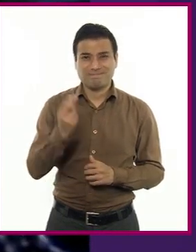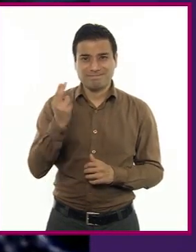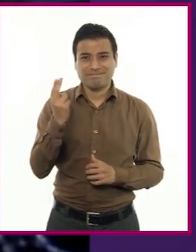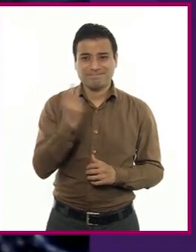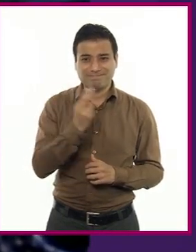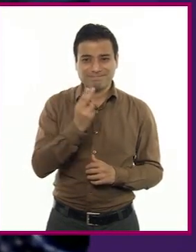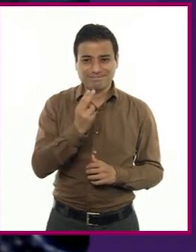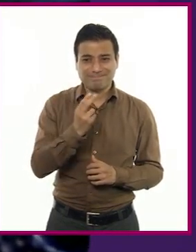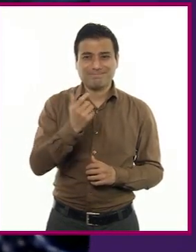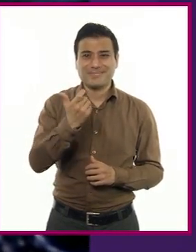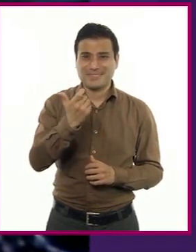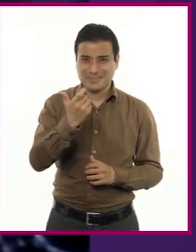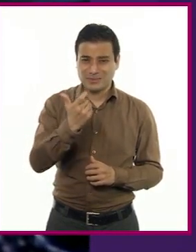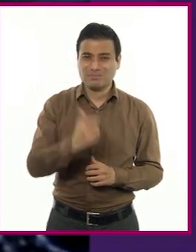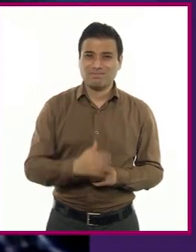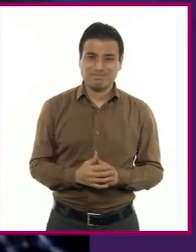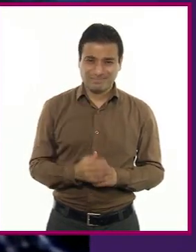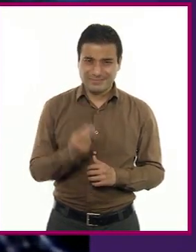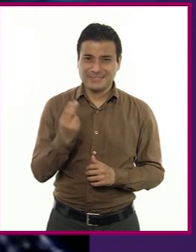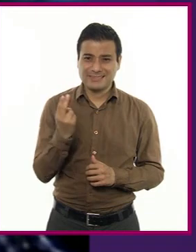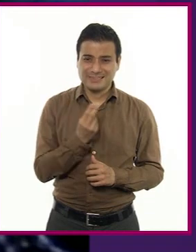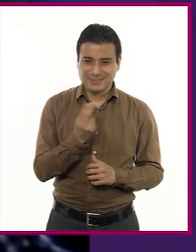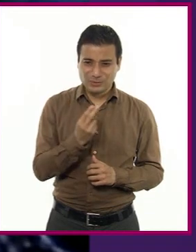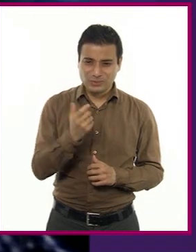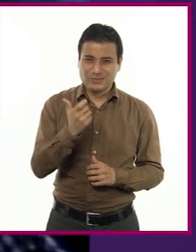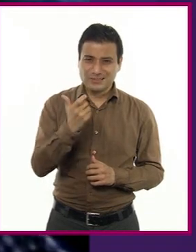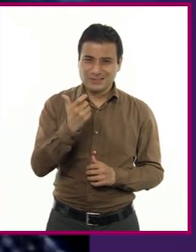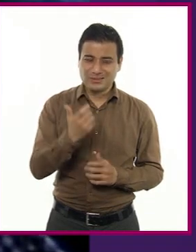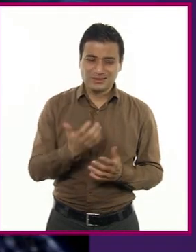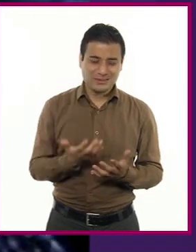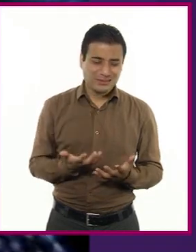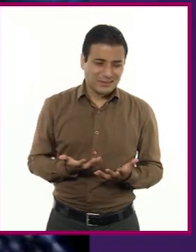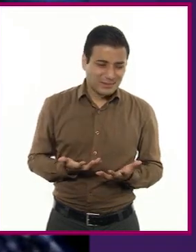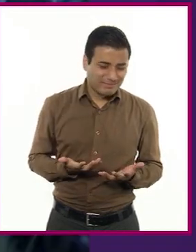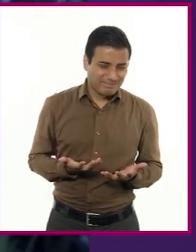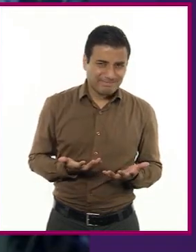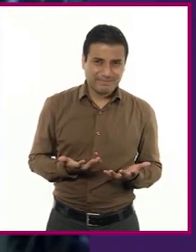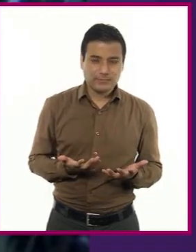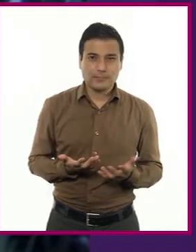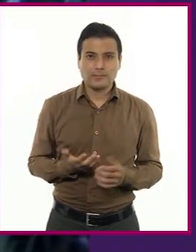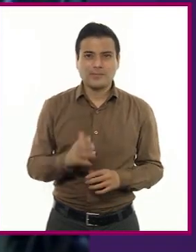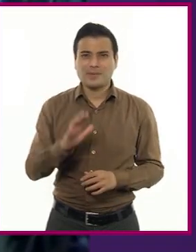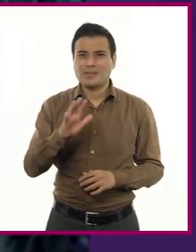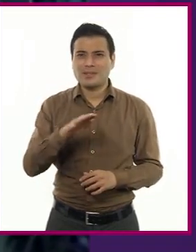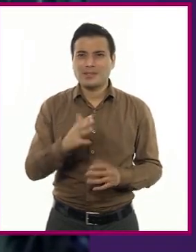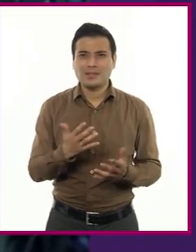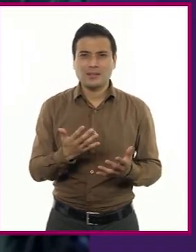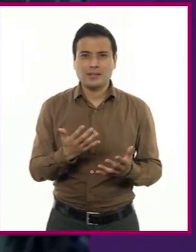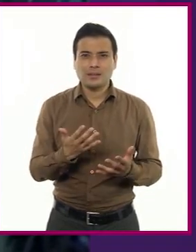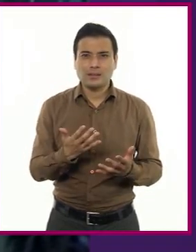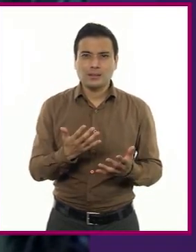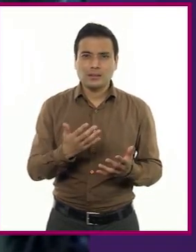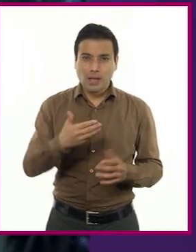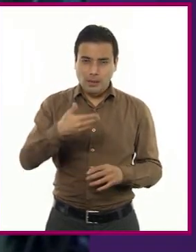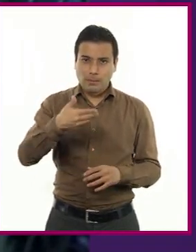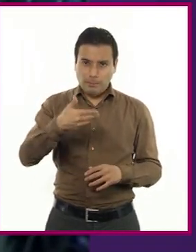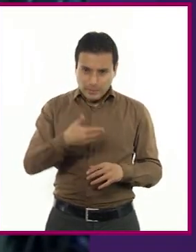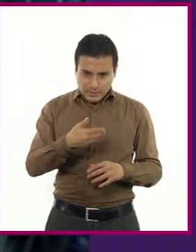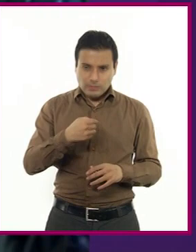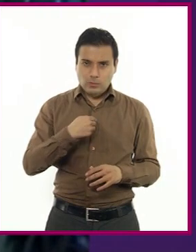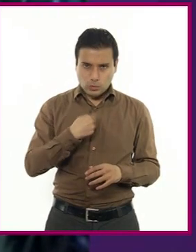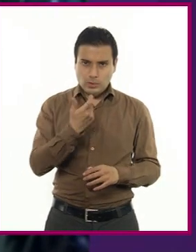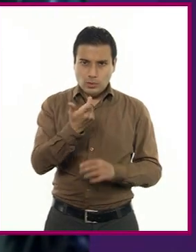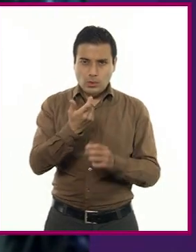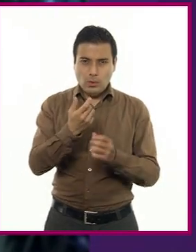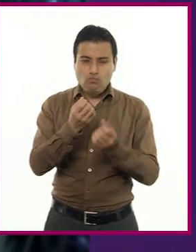a lot of money, and I can't get it anywhere else. Mark, why don't you ask me? I can help